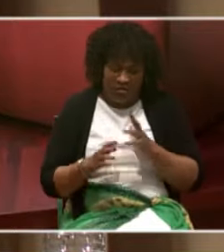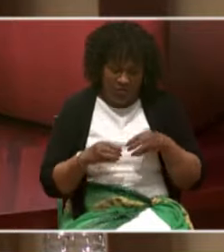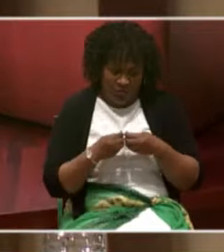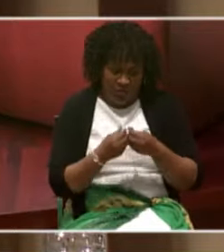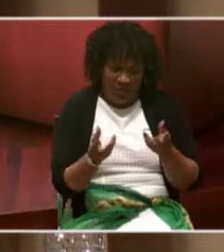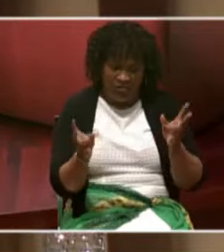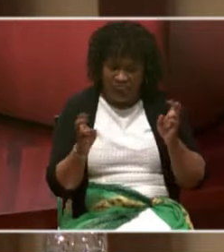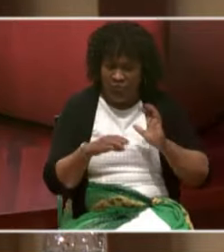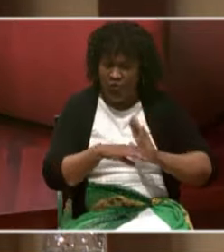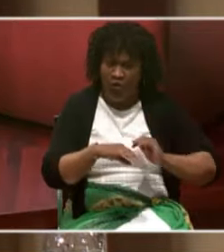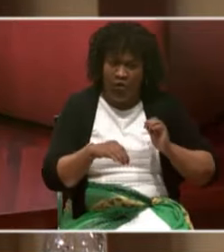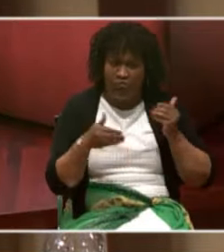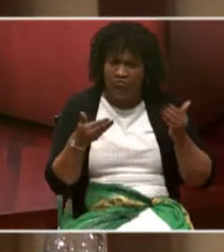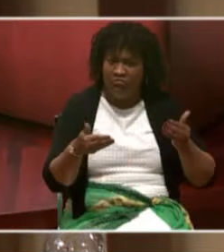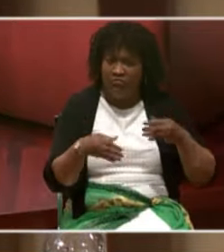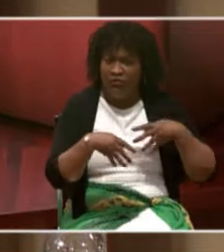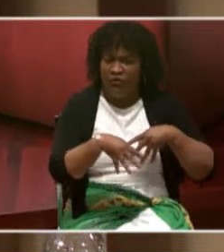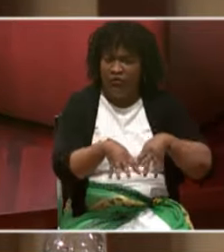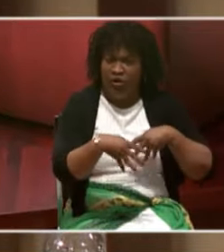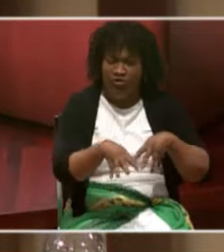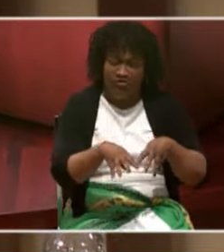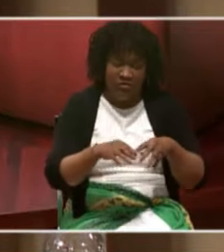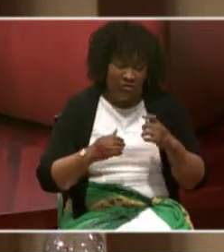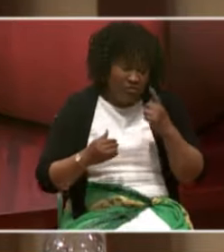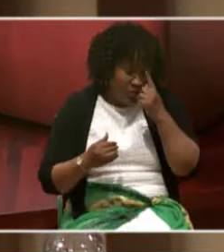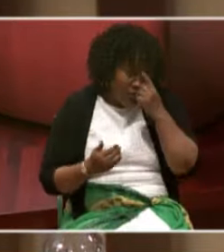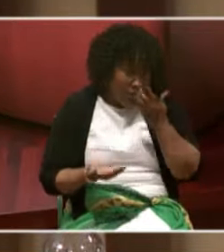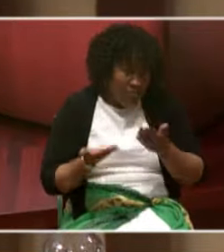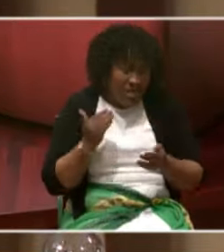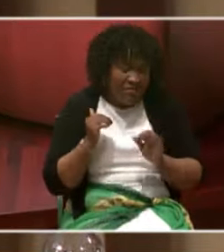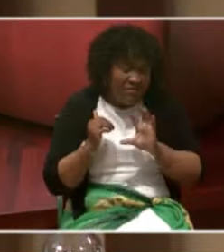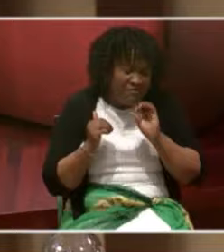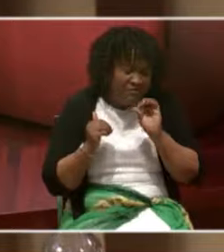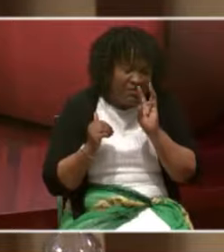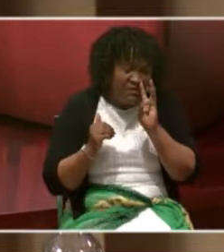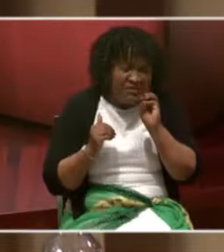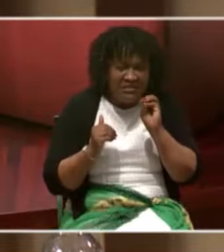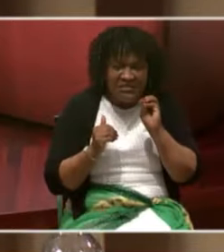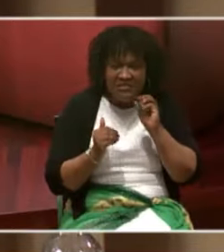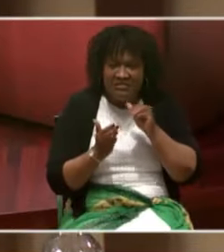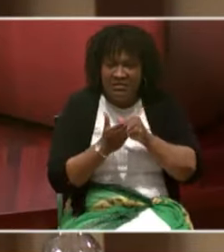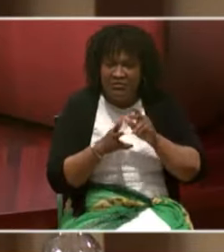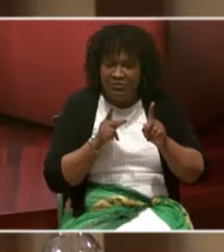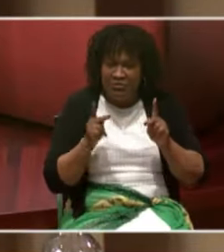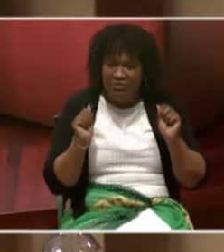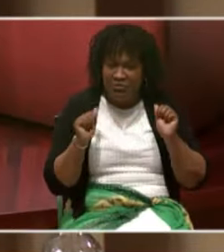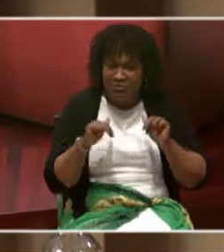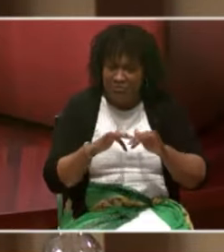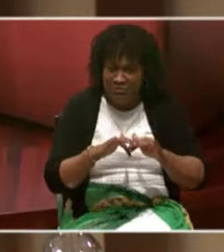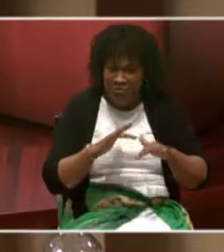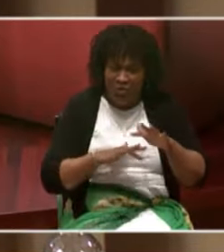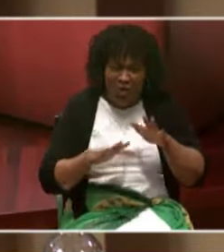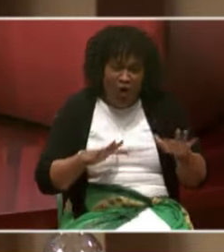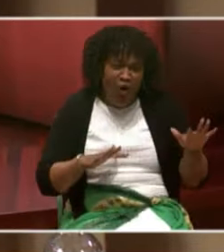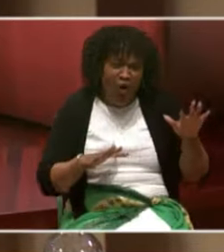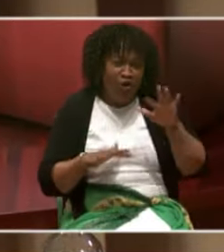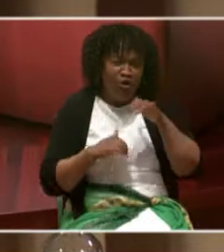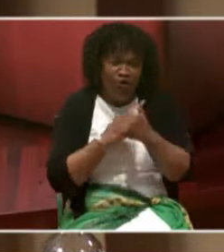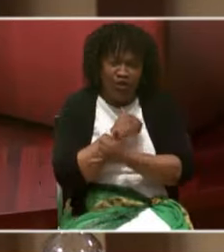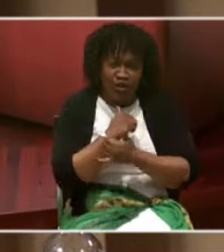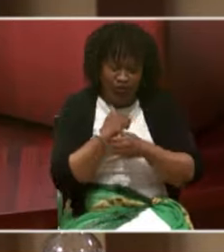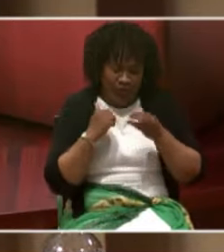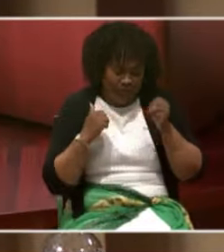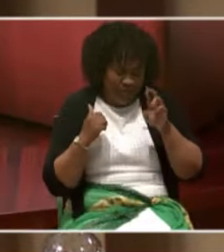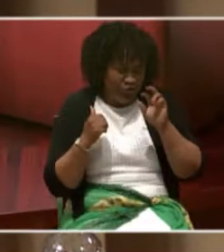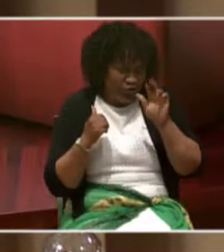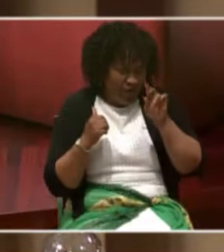Some people in the administration took the position that if a person had a 6th grade education, he should be considered literate and should be able to